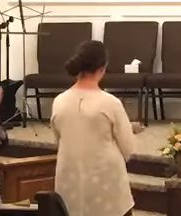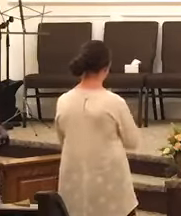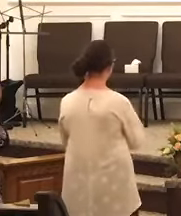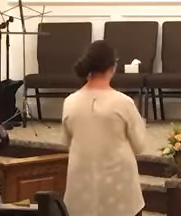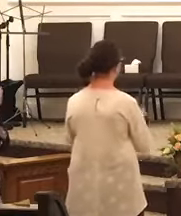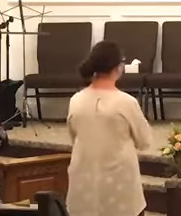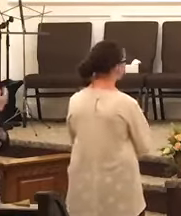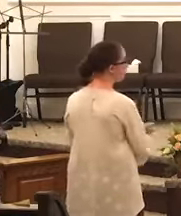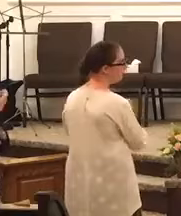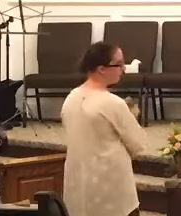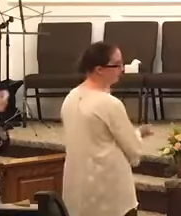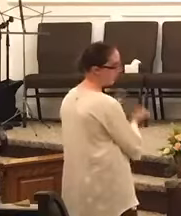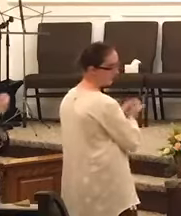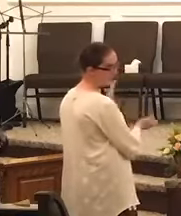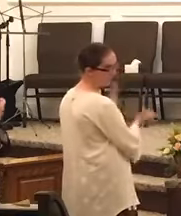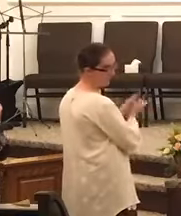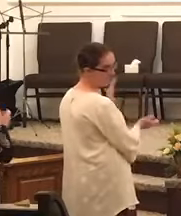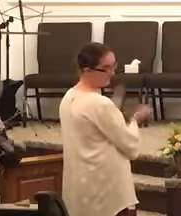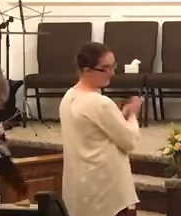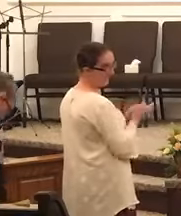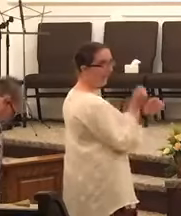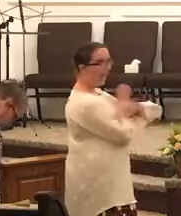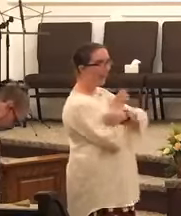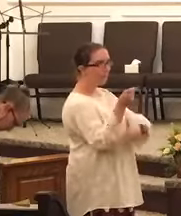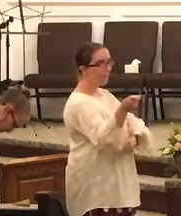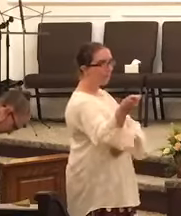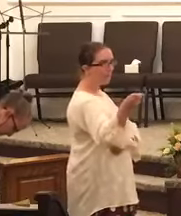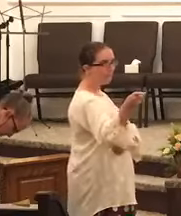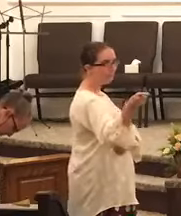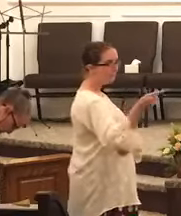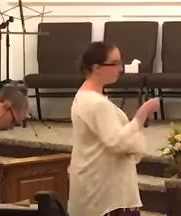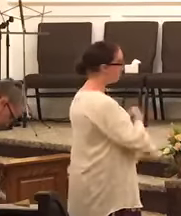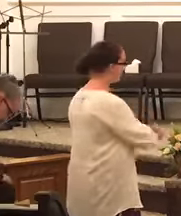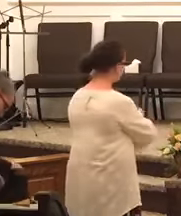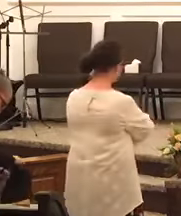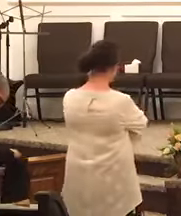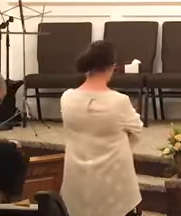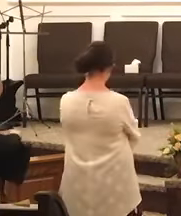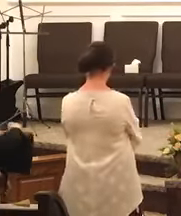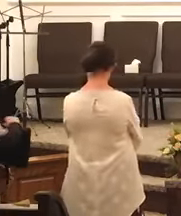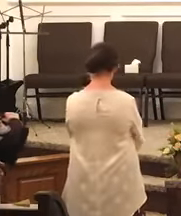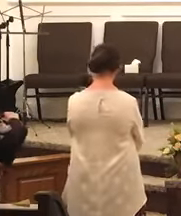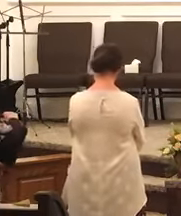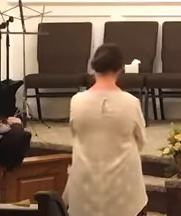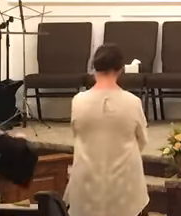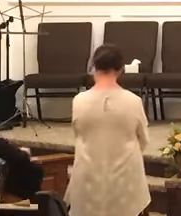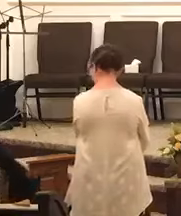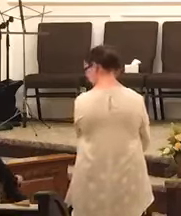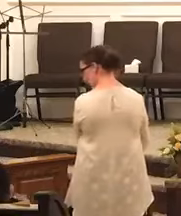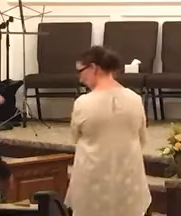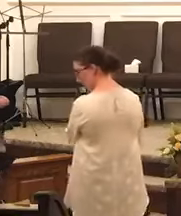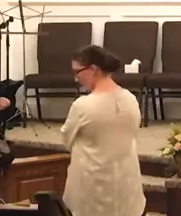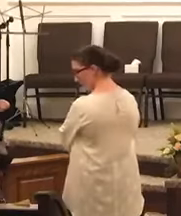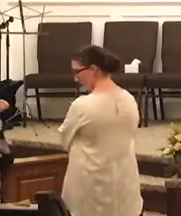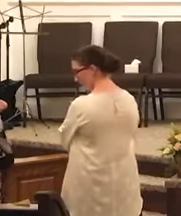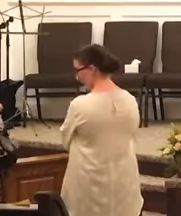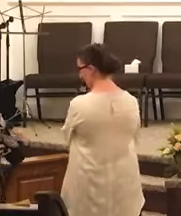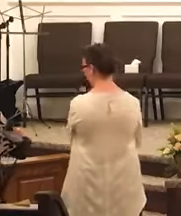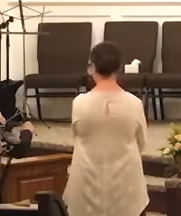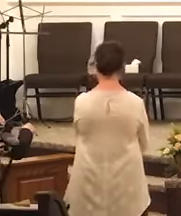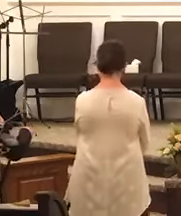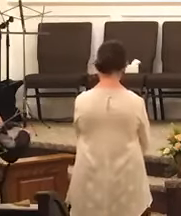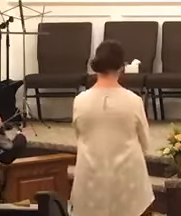Hallelujah. Hallelujah. Thank you, Lord. In Jesus' name. So don't sell out. There's all kind of